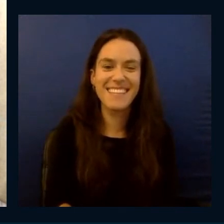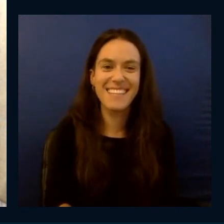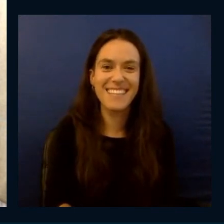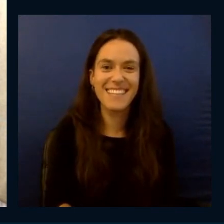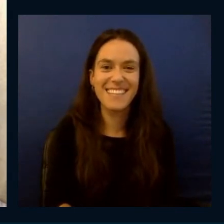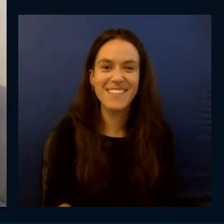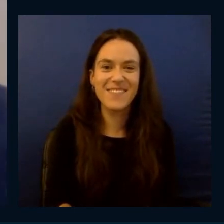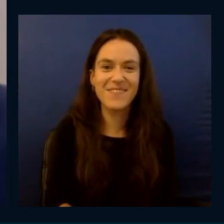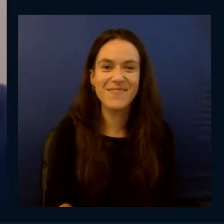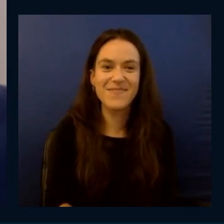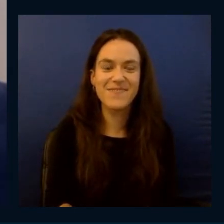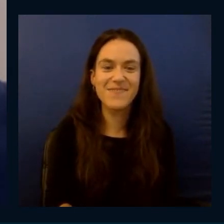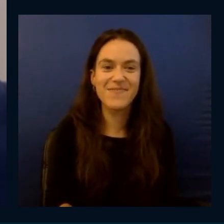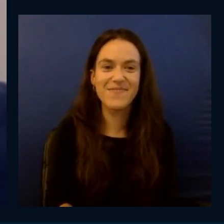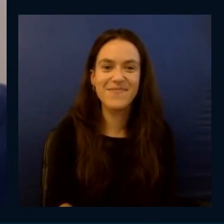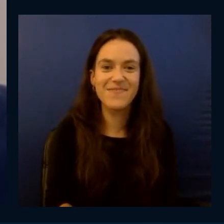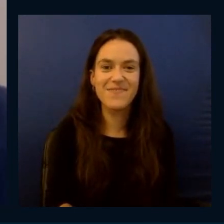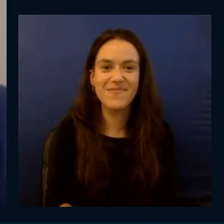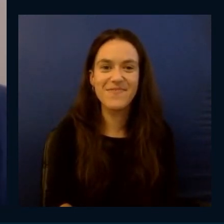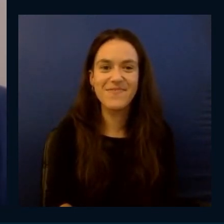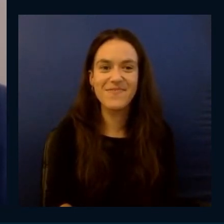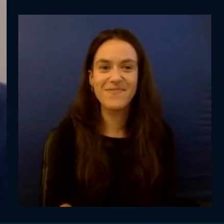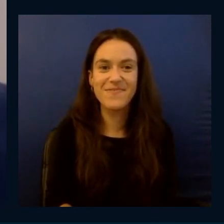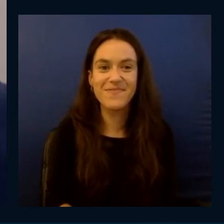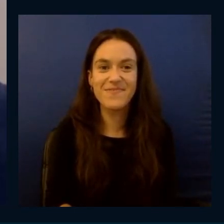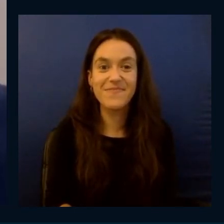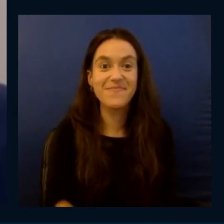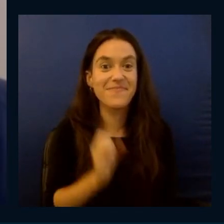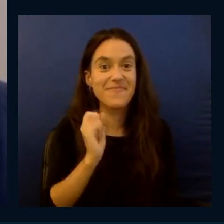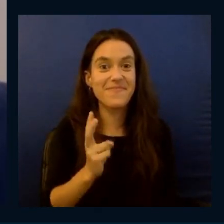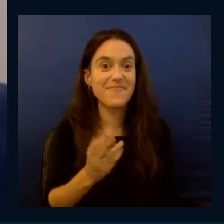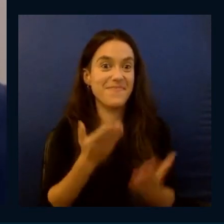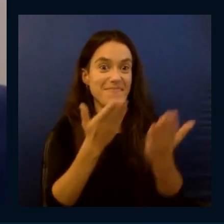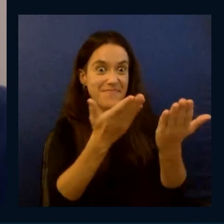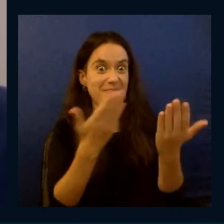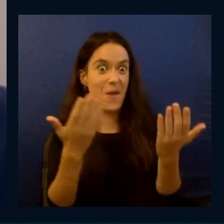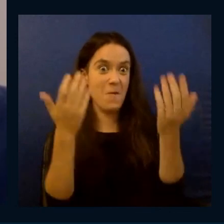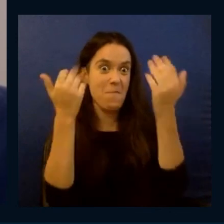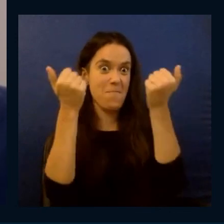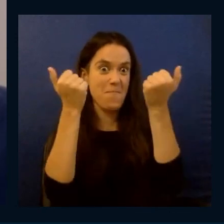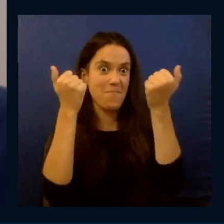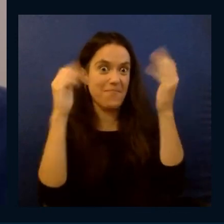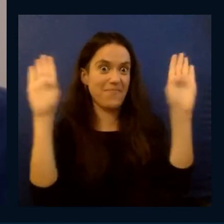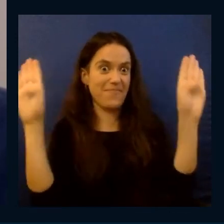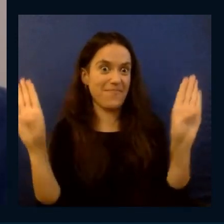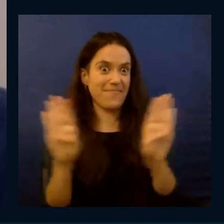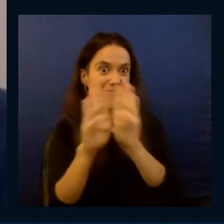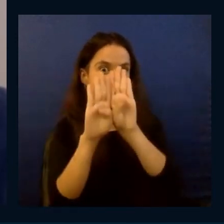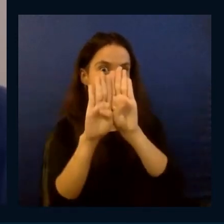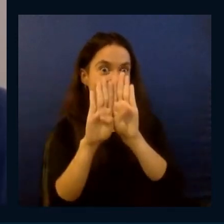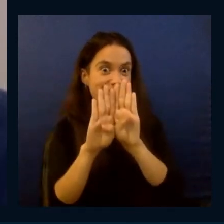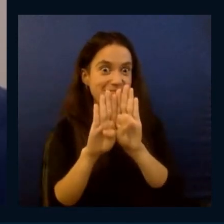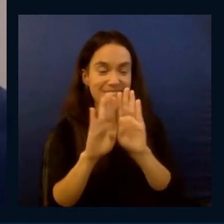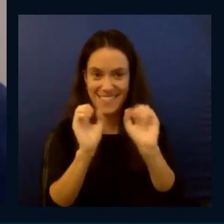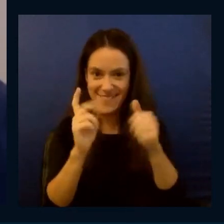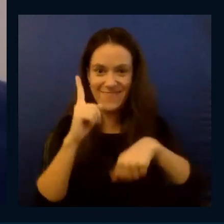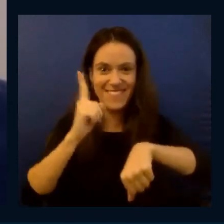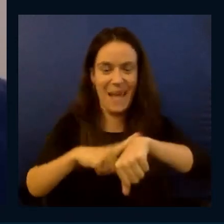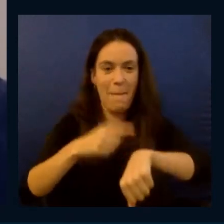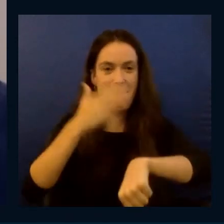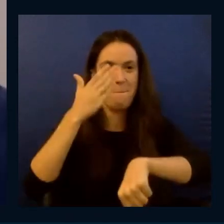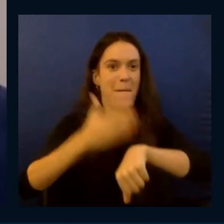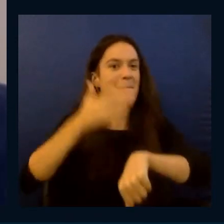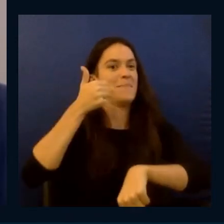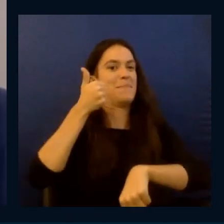All right. So Sjoukje, will you go into the giveaway now then, or? Yeah, it is raffle time. Yeah,